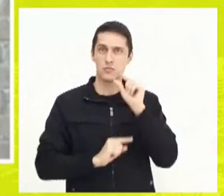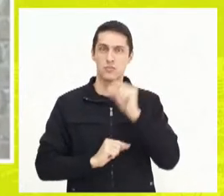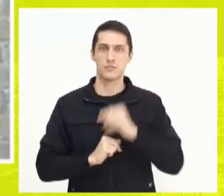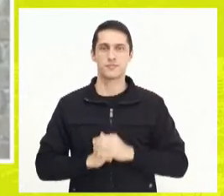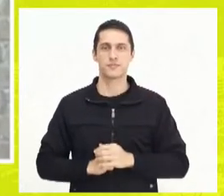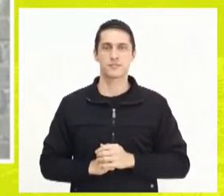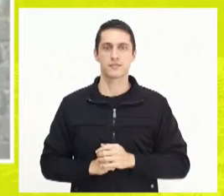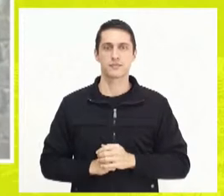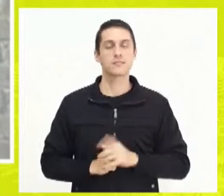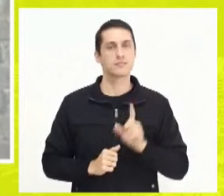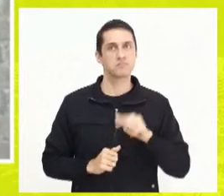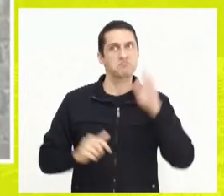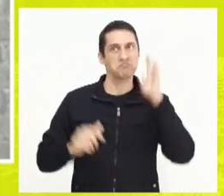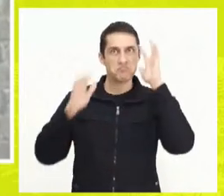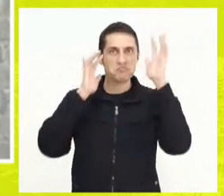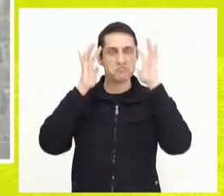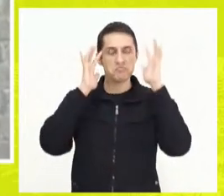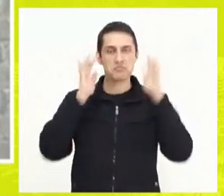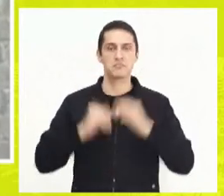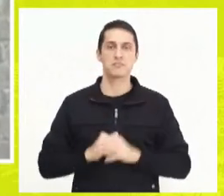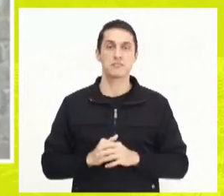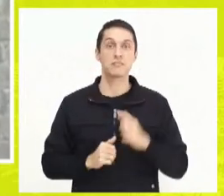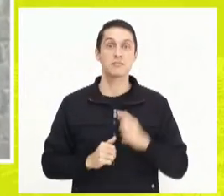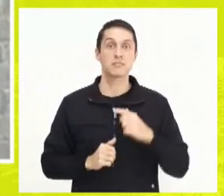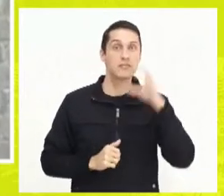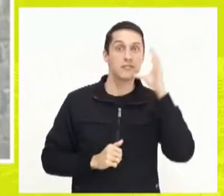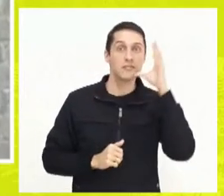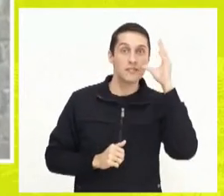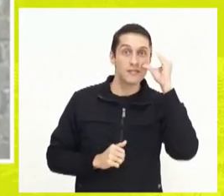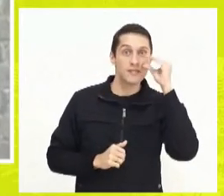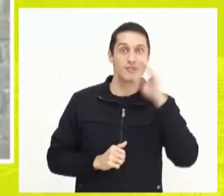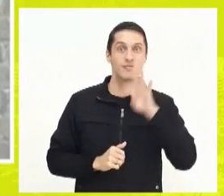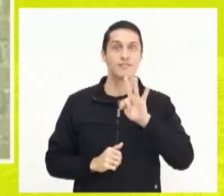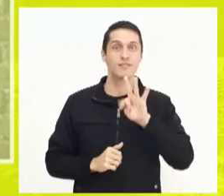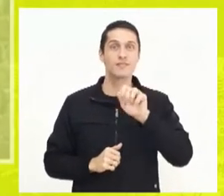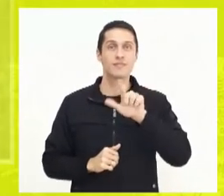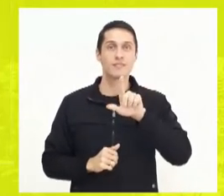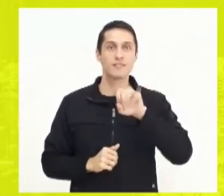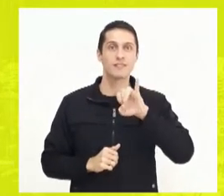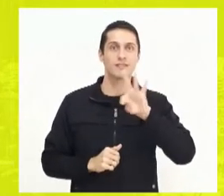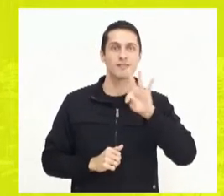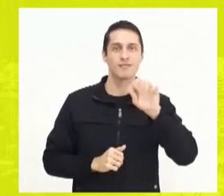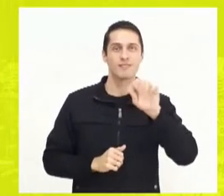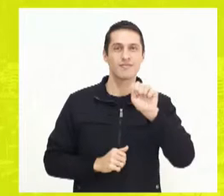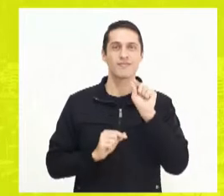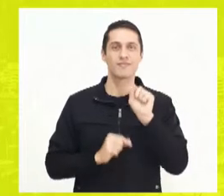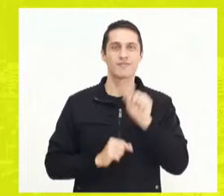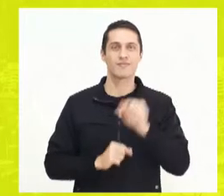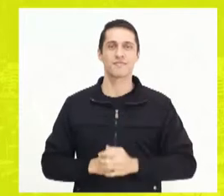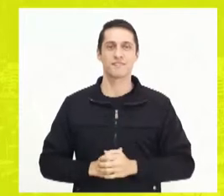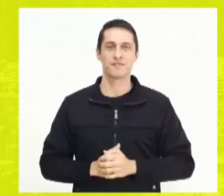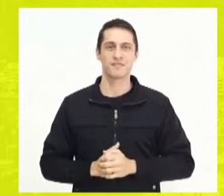so these are a few considerations i am curious to hear talitha talk about this